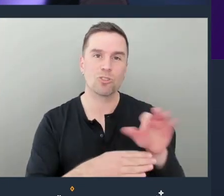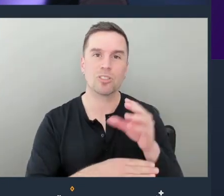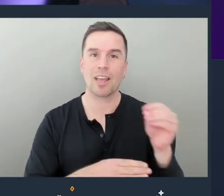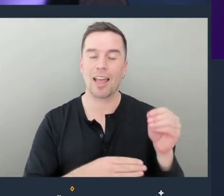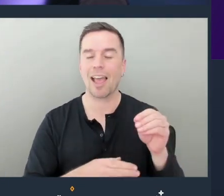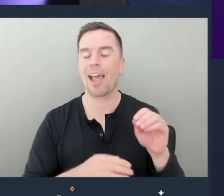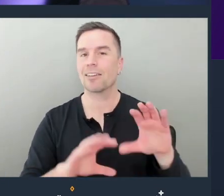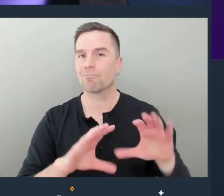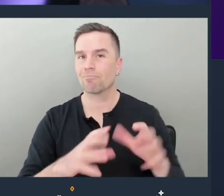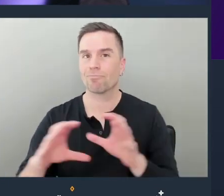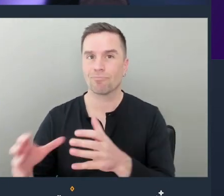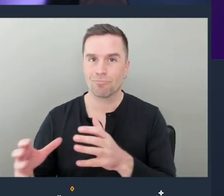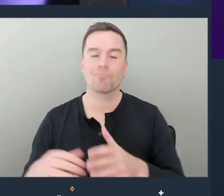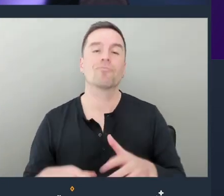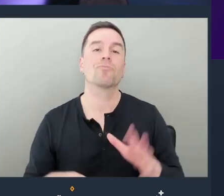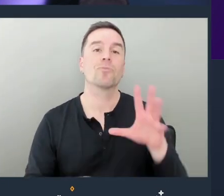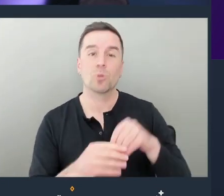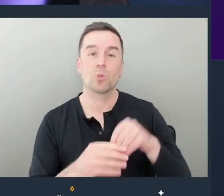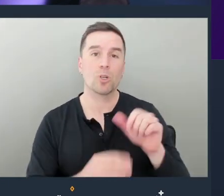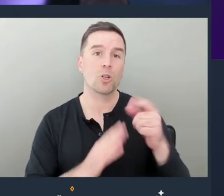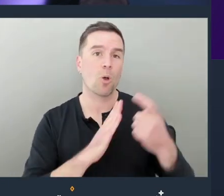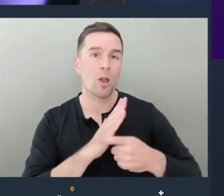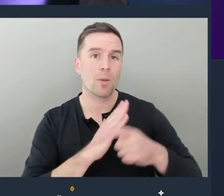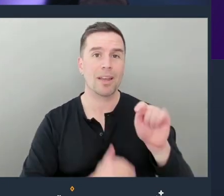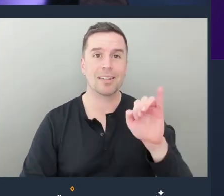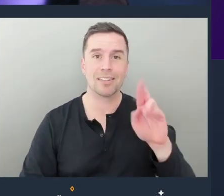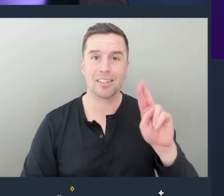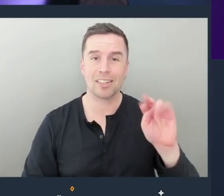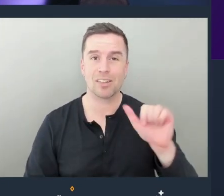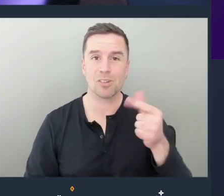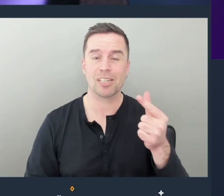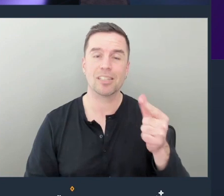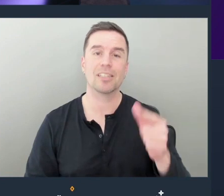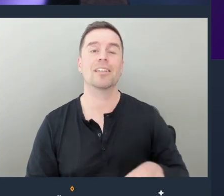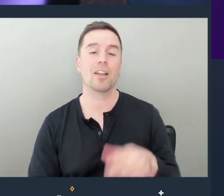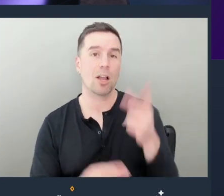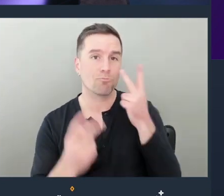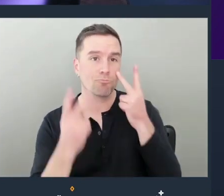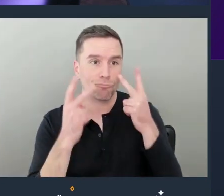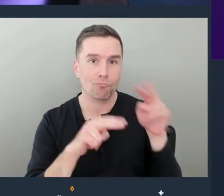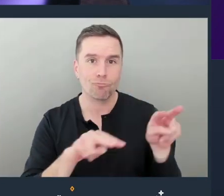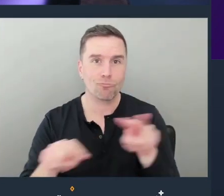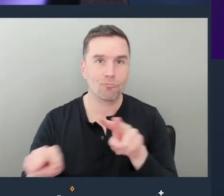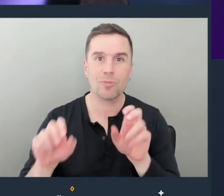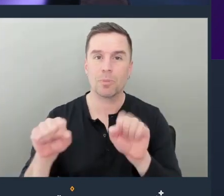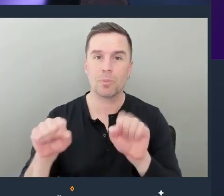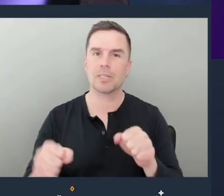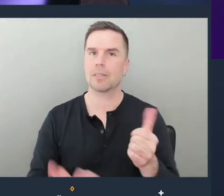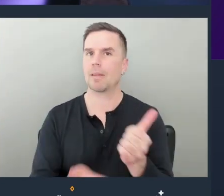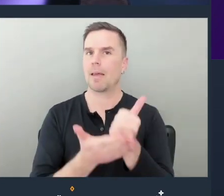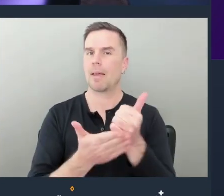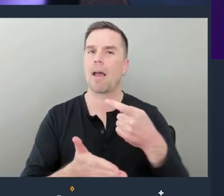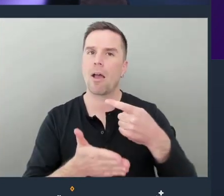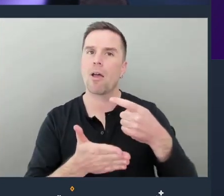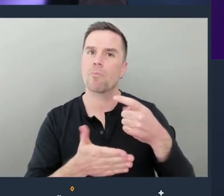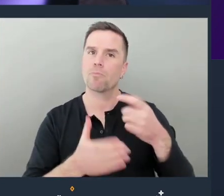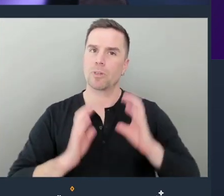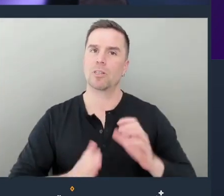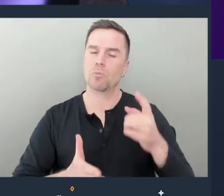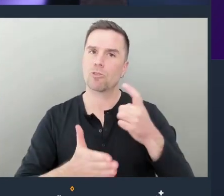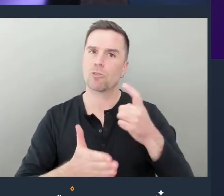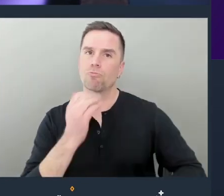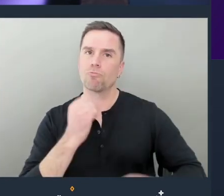automated data tiering, and observability and management capabilities that really help customers optimize their costs and gain operational